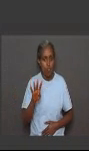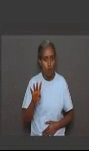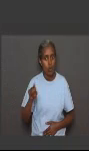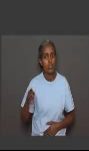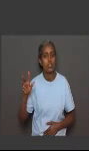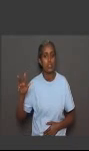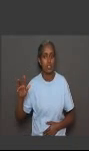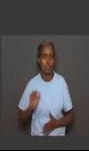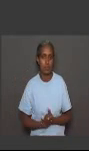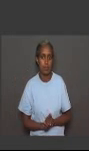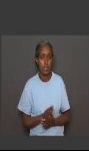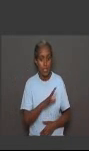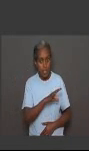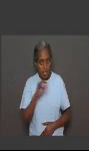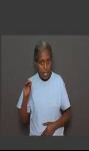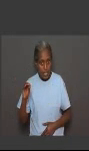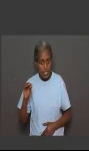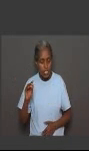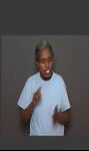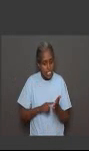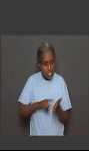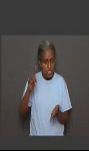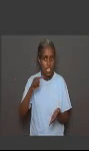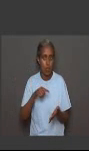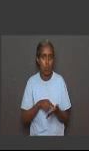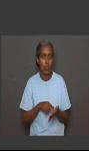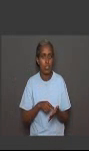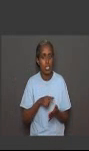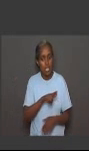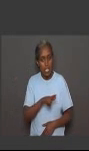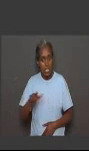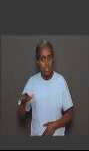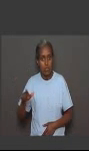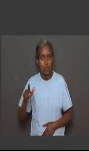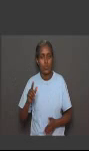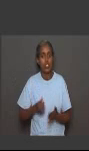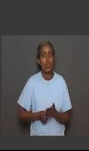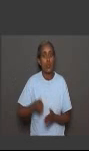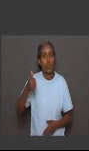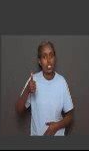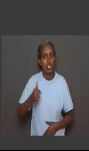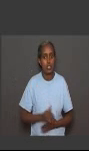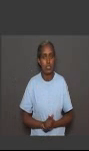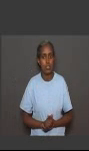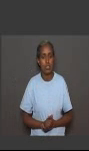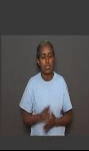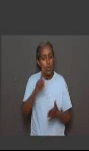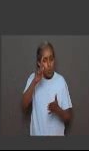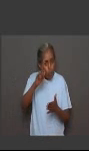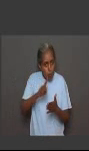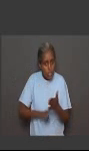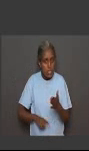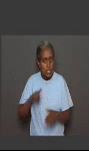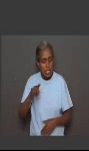3, and its initial point lies on the origin, what is